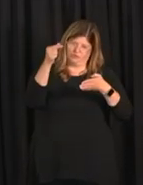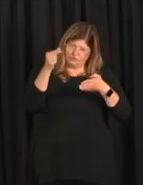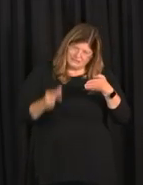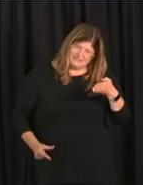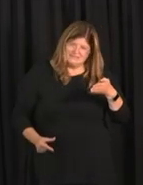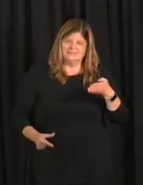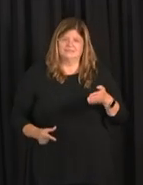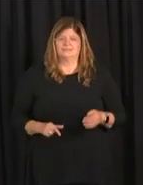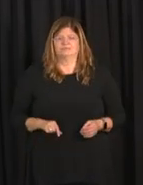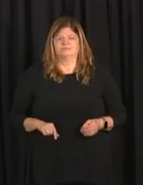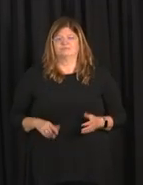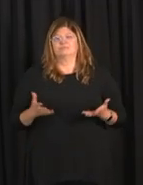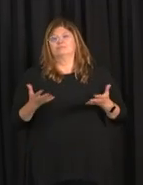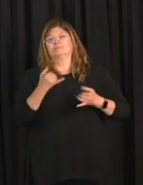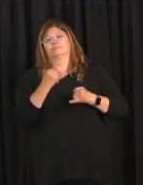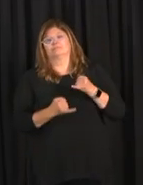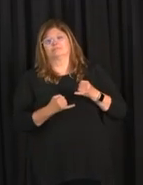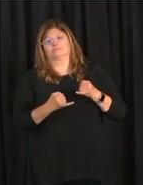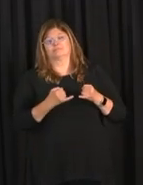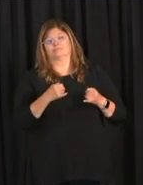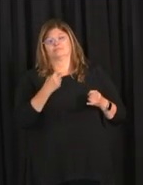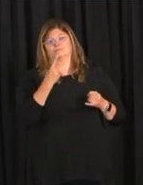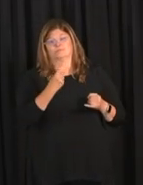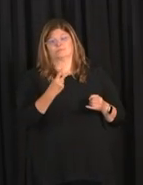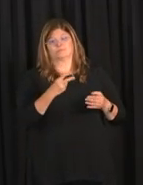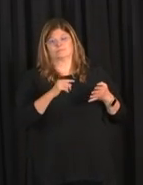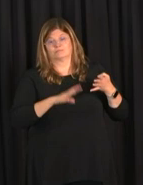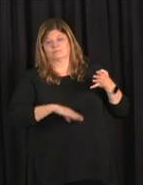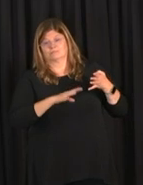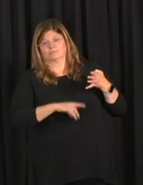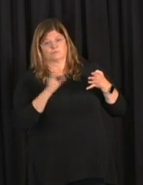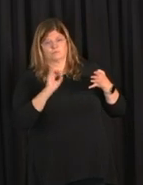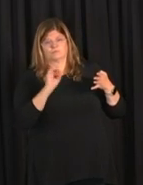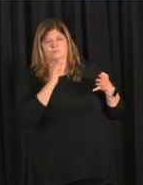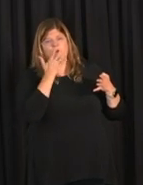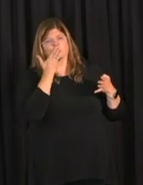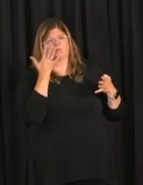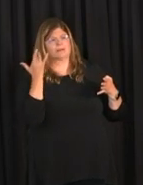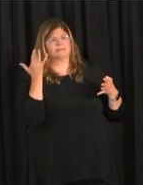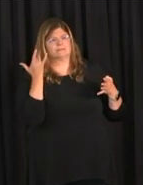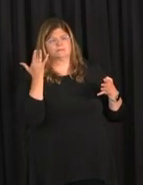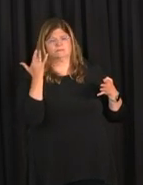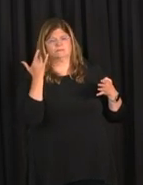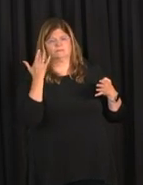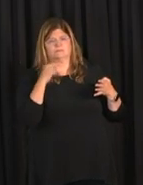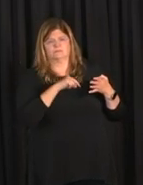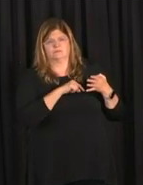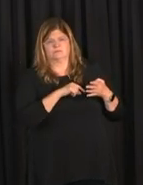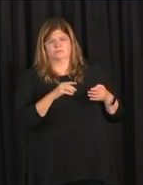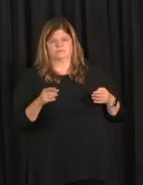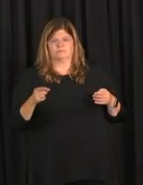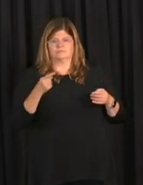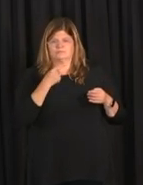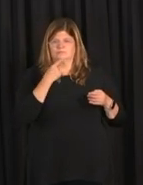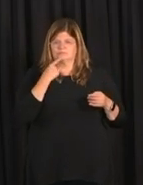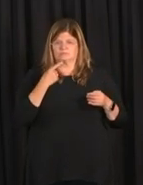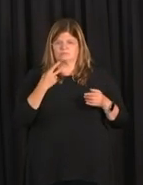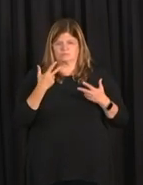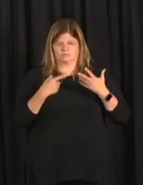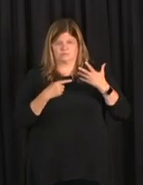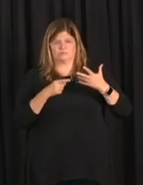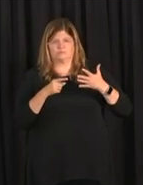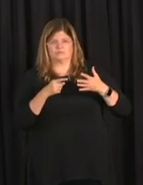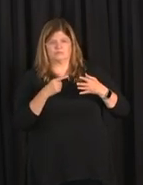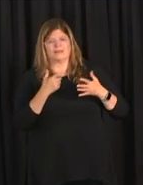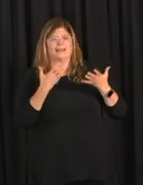said it was my last one. On the very bottom, there's 2 boxes that don't have colors around them. Why is that? So the boxes Or that. there's actually 3. Yes,